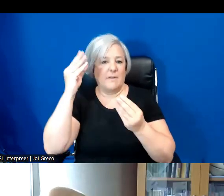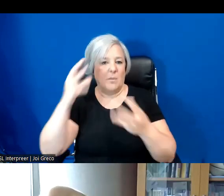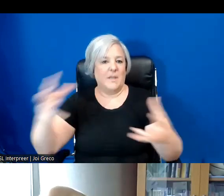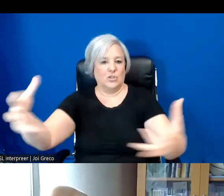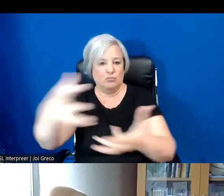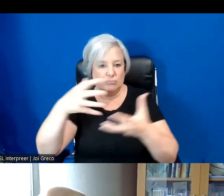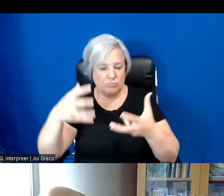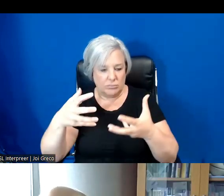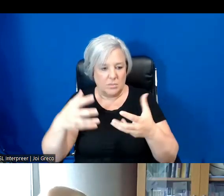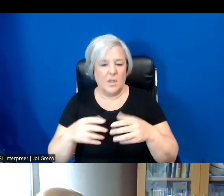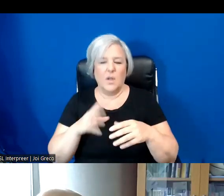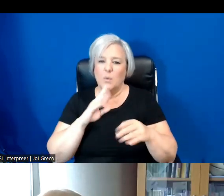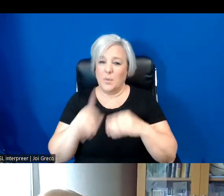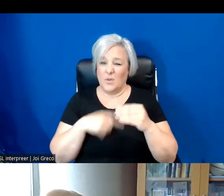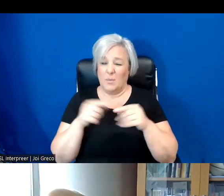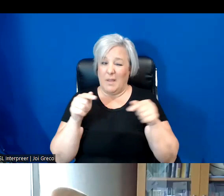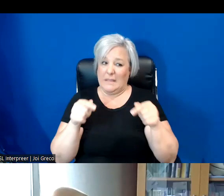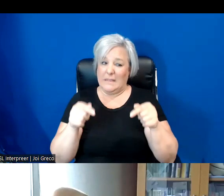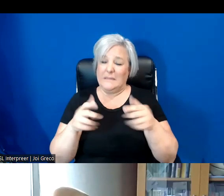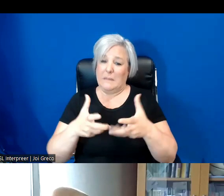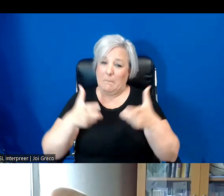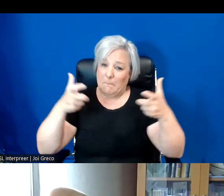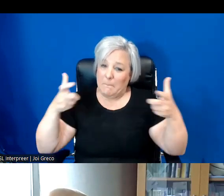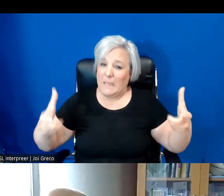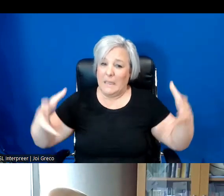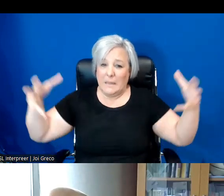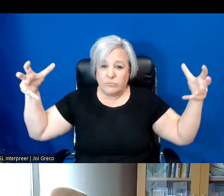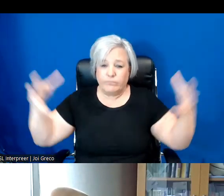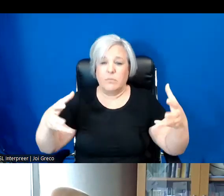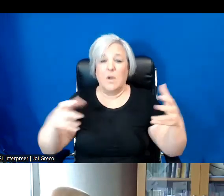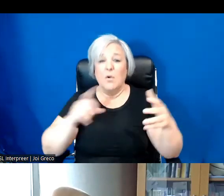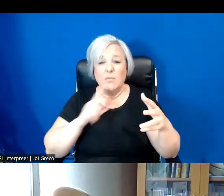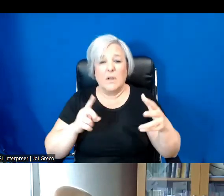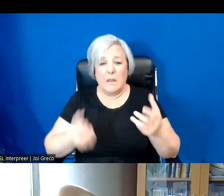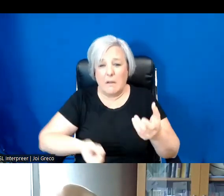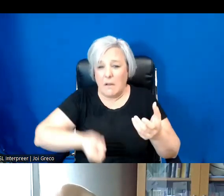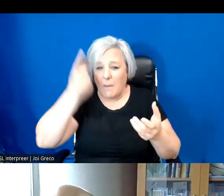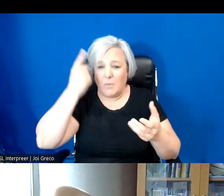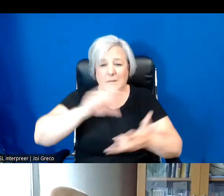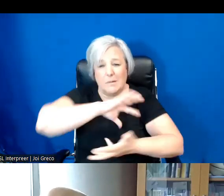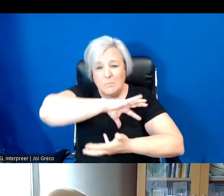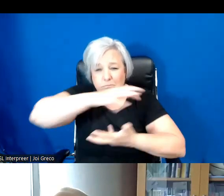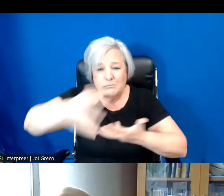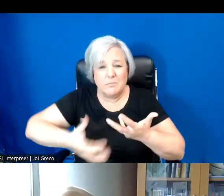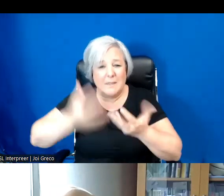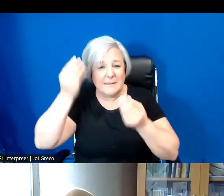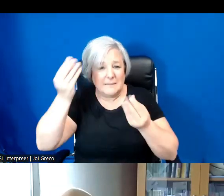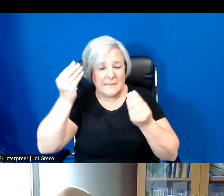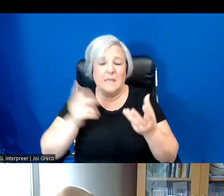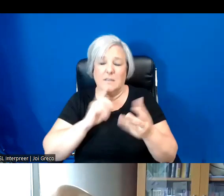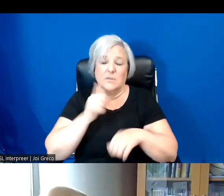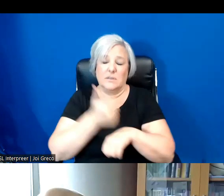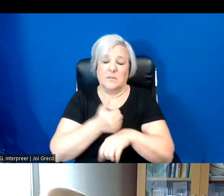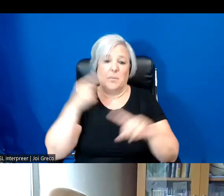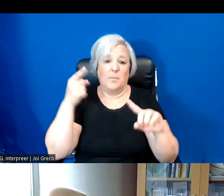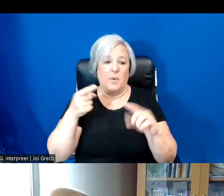when we're talking about something this big, having a really robust, comprehensive data source is what we set out to do. And